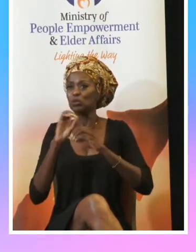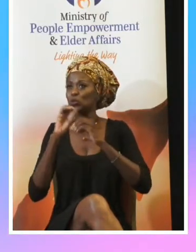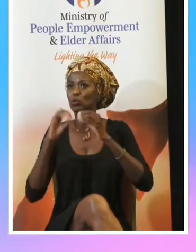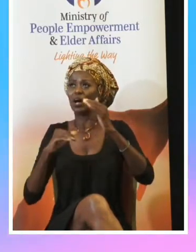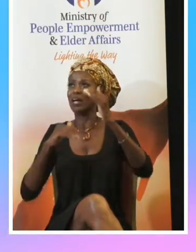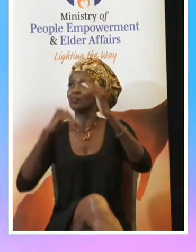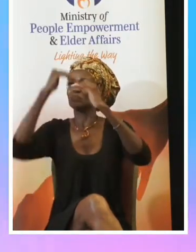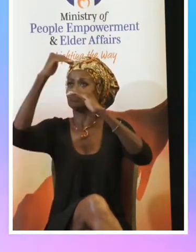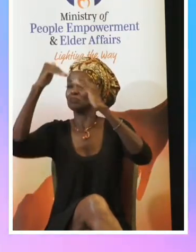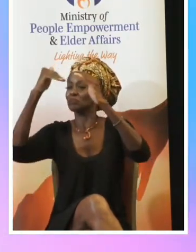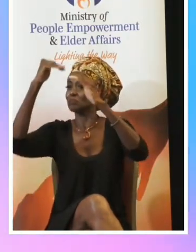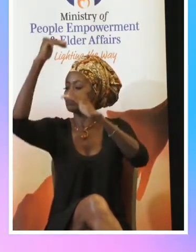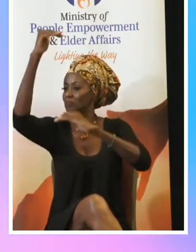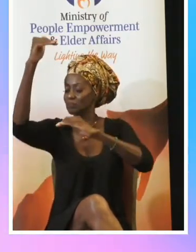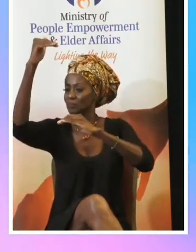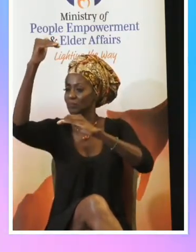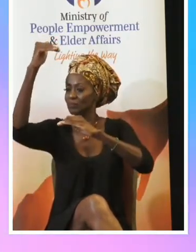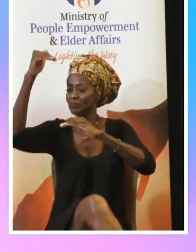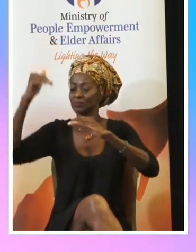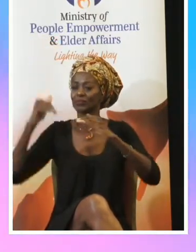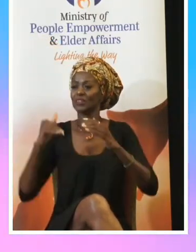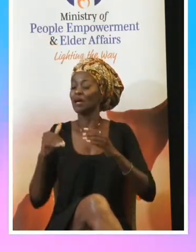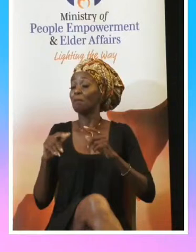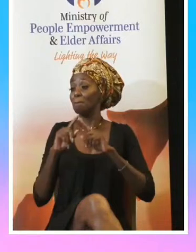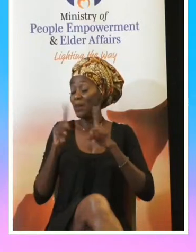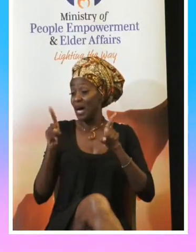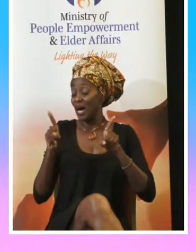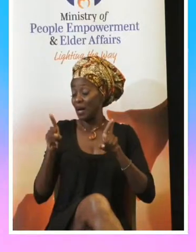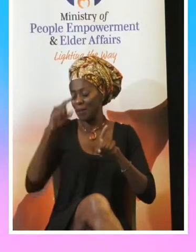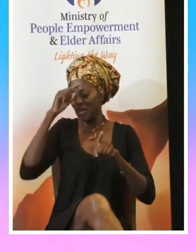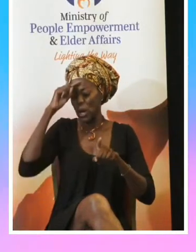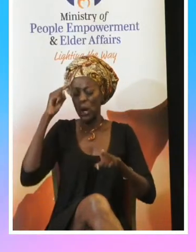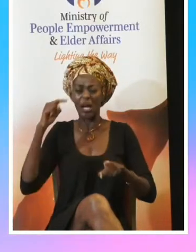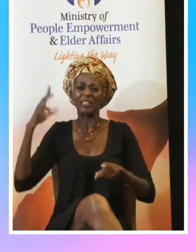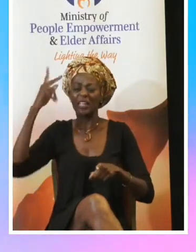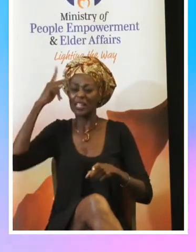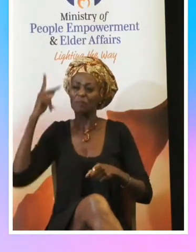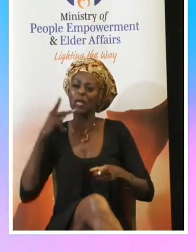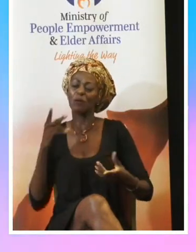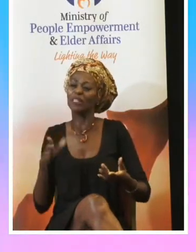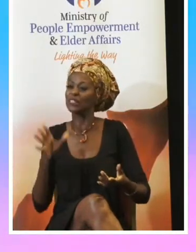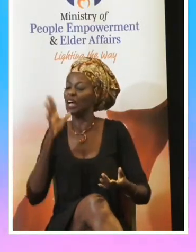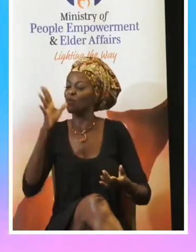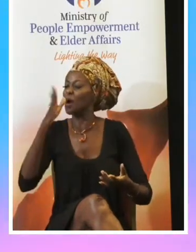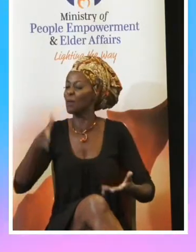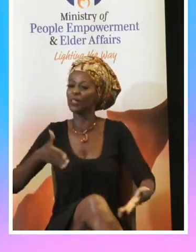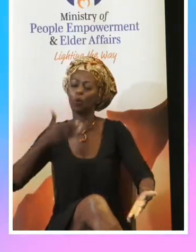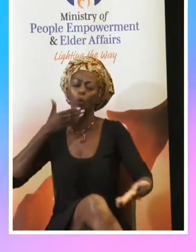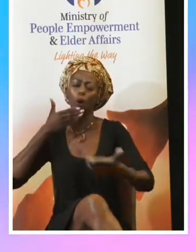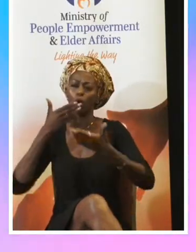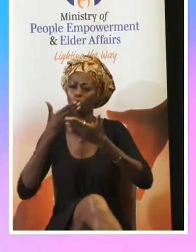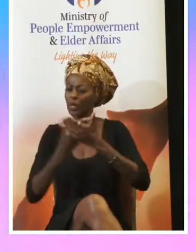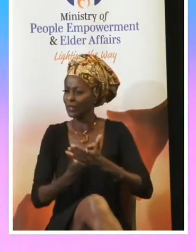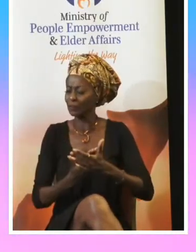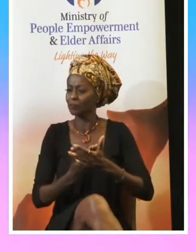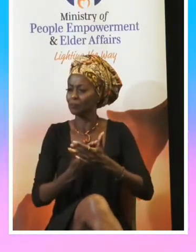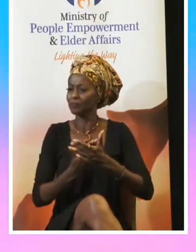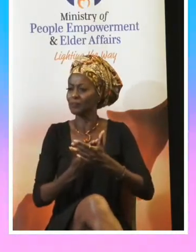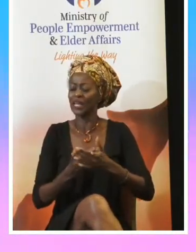because the senator had such good parents and a good grandmother and a show of good